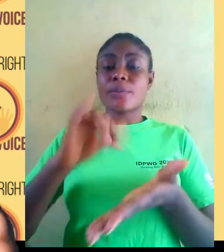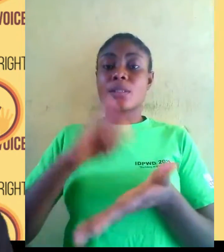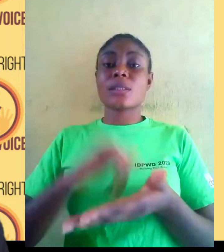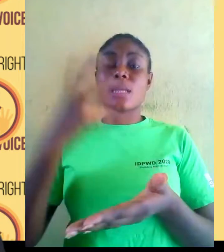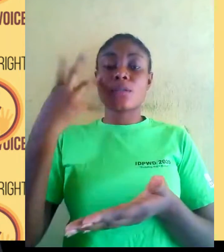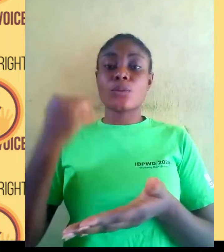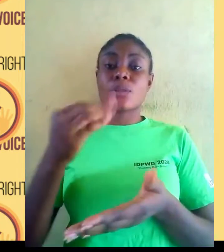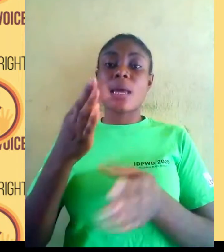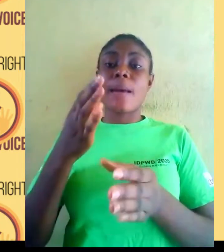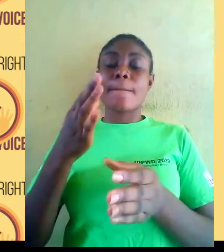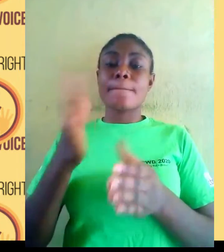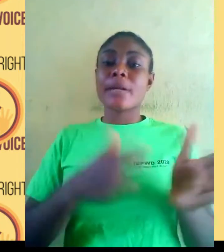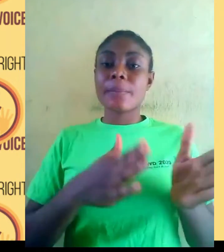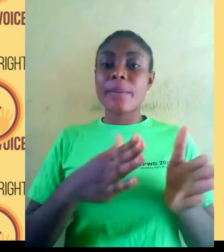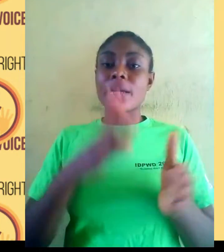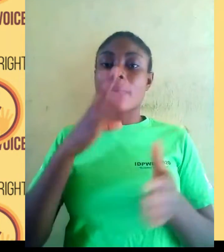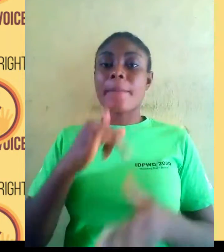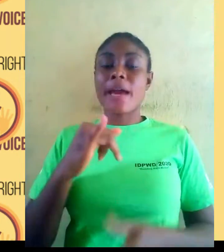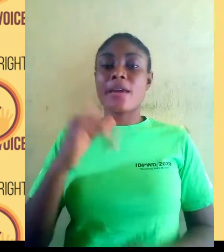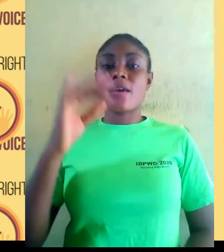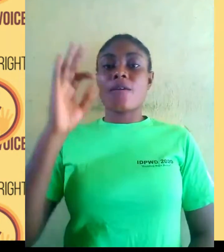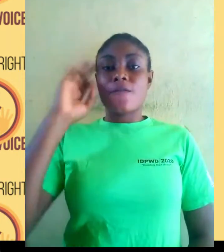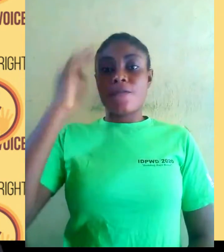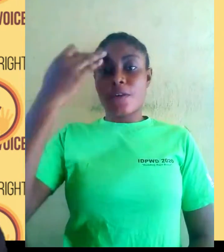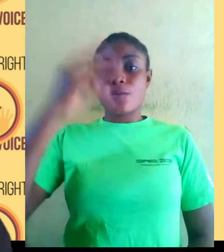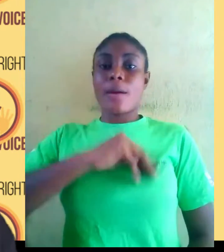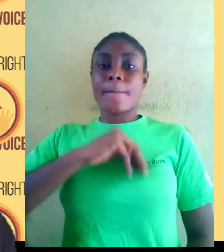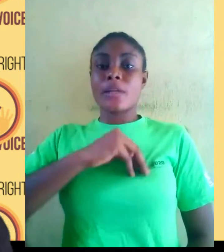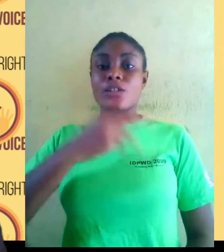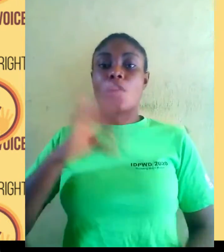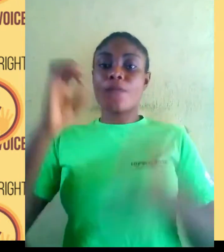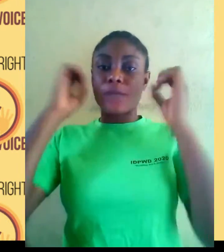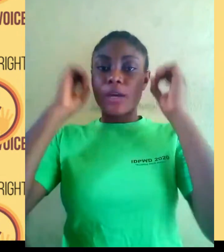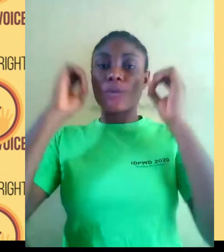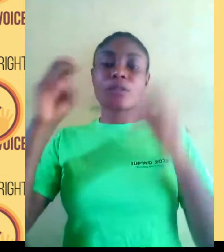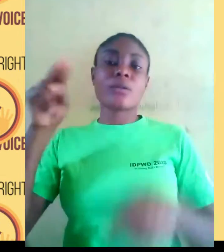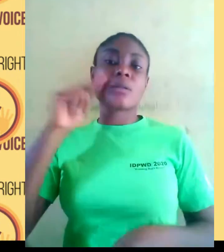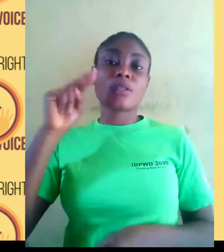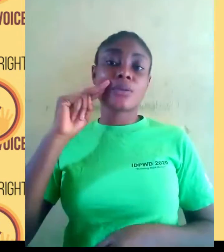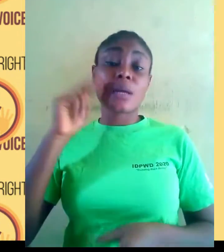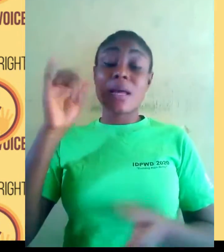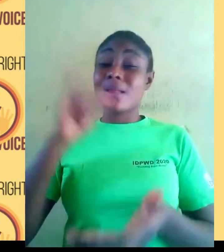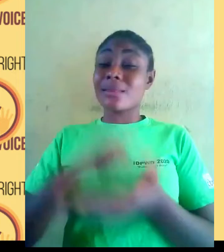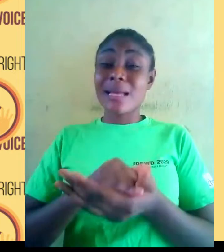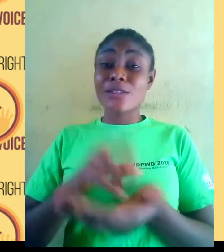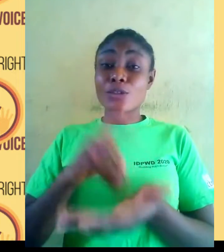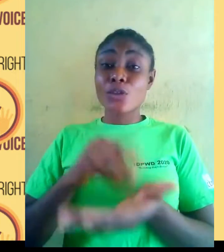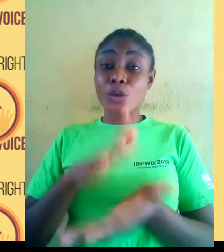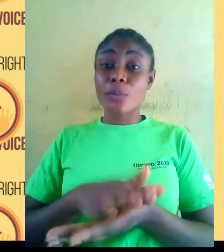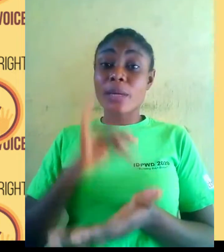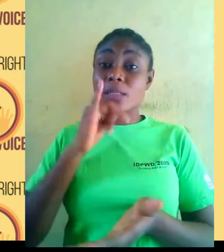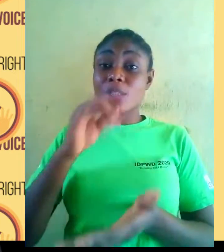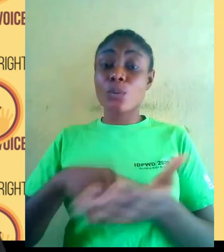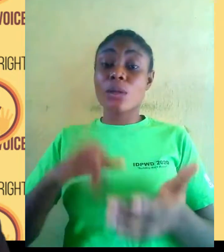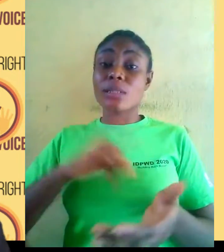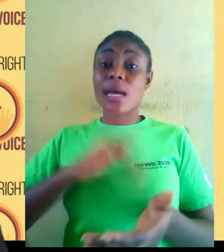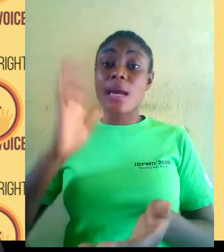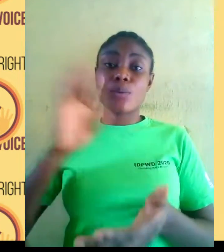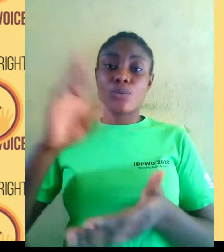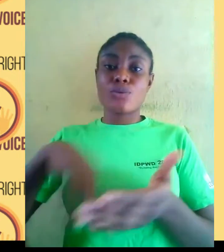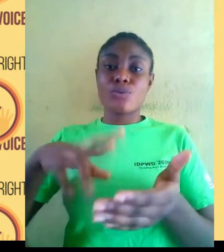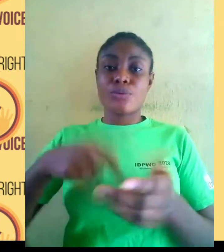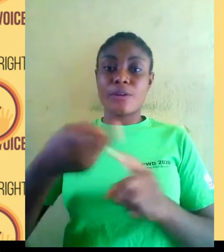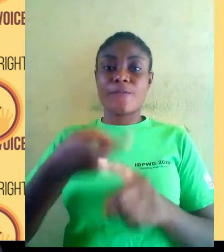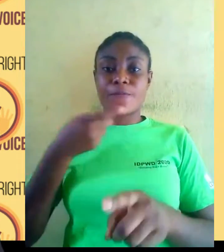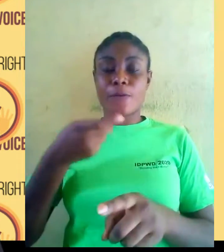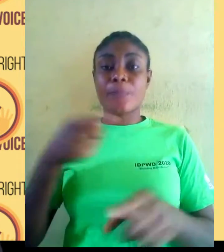Ministry of Education, Nigeria. And that same document is what I'm reading from today. As a